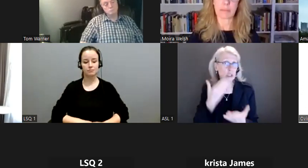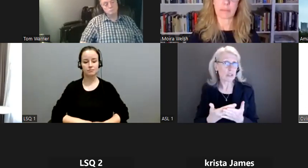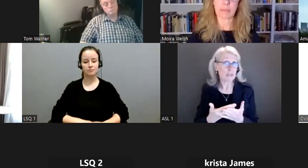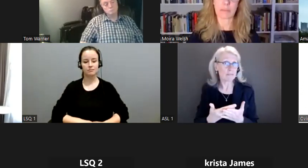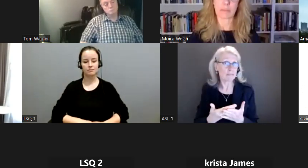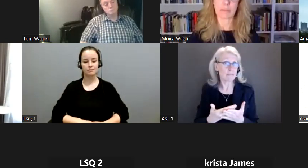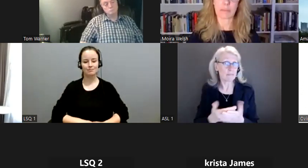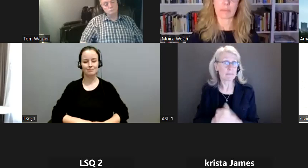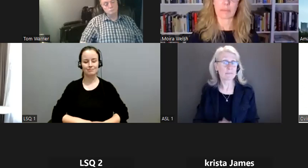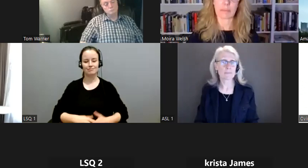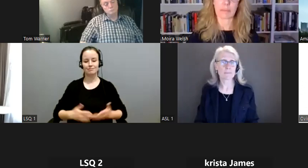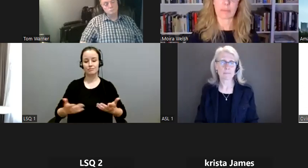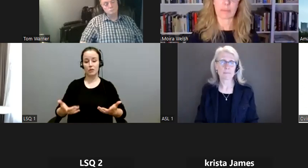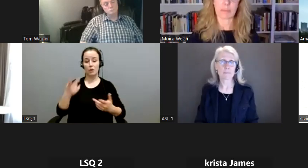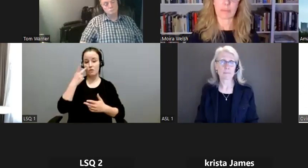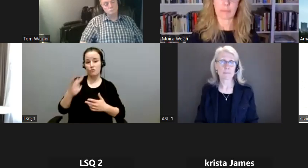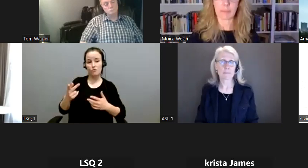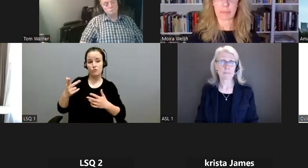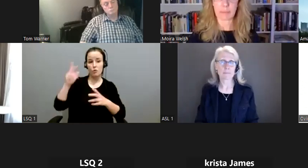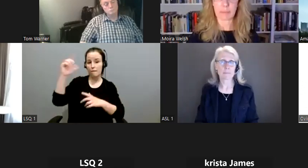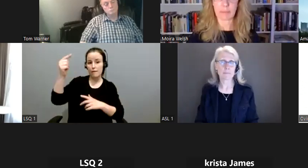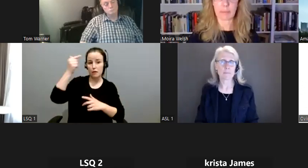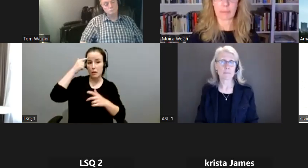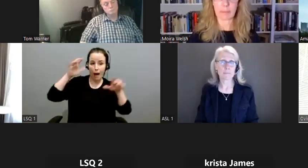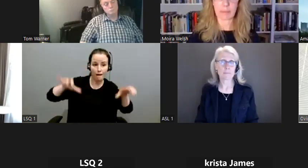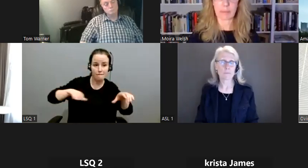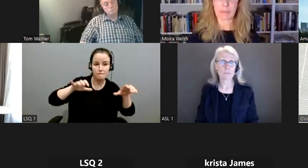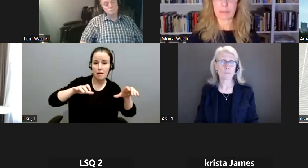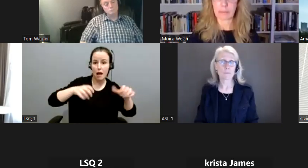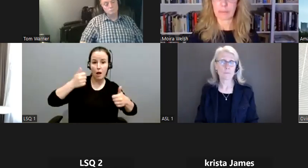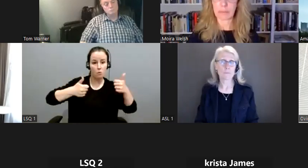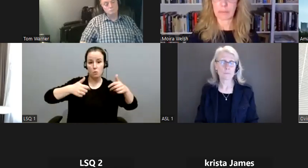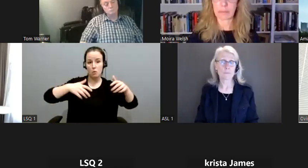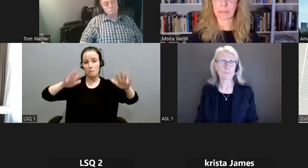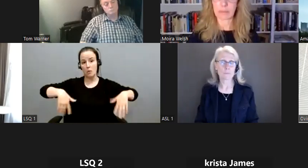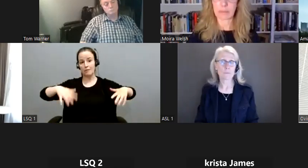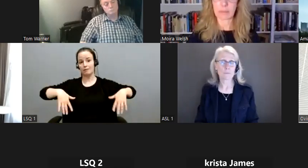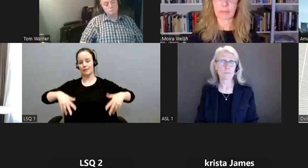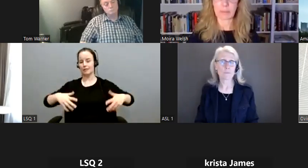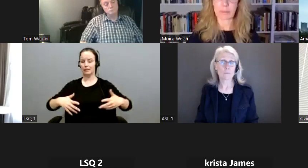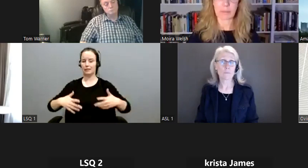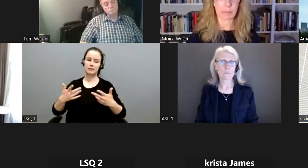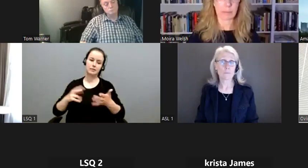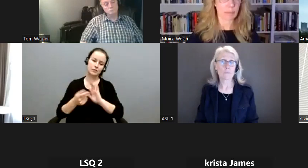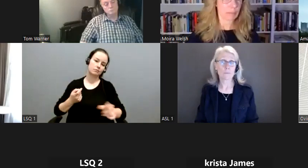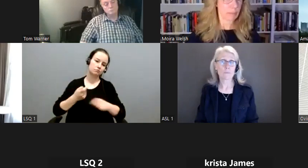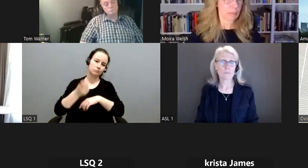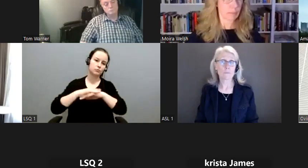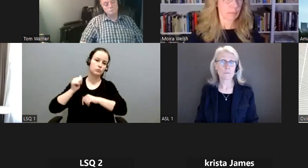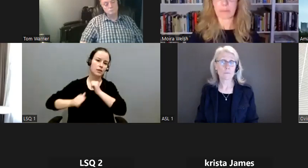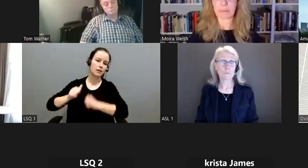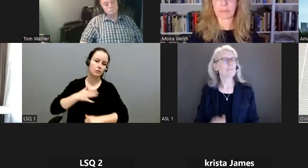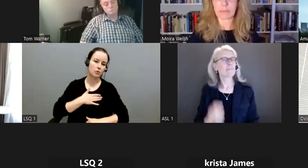a lot of our struggle is about getting Canada to recognize our rights as a